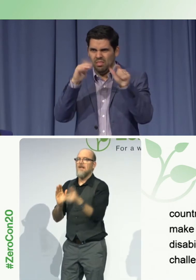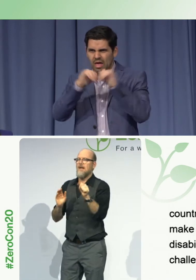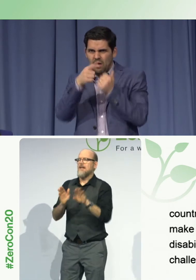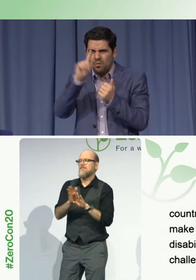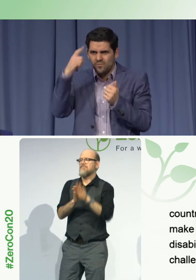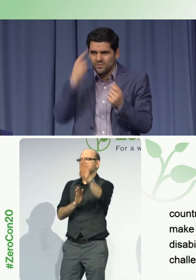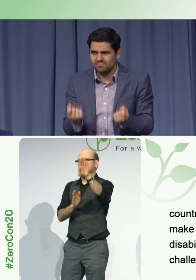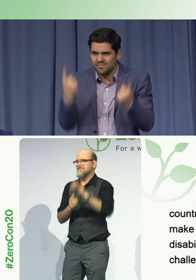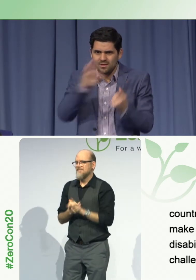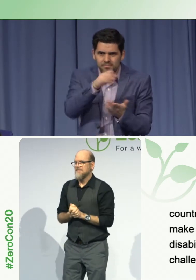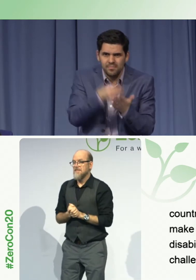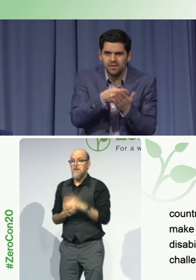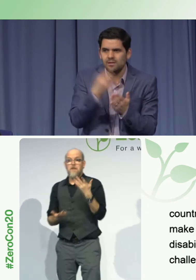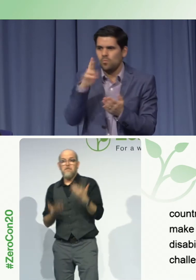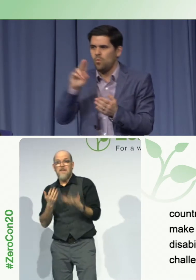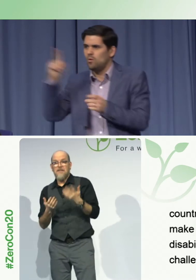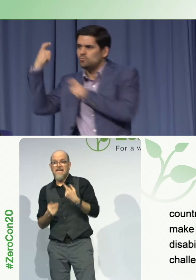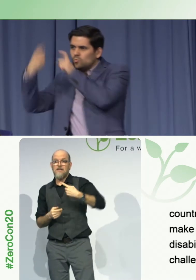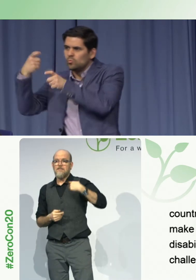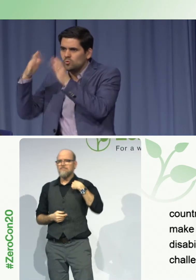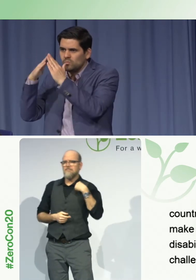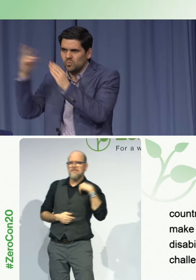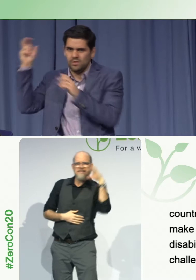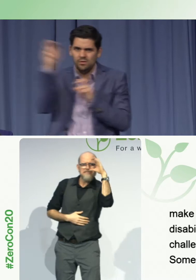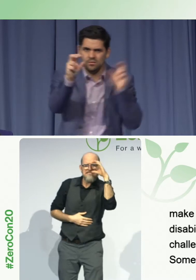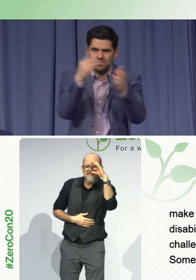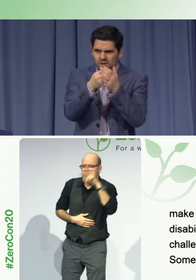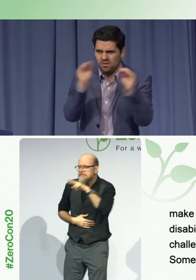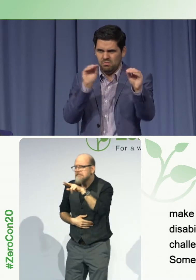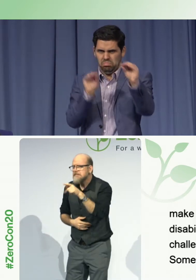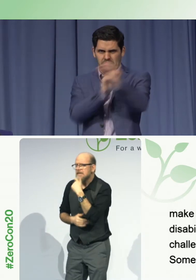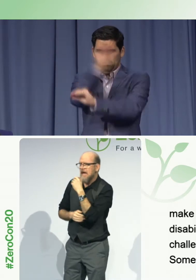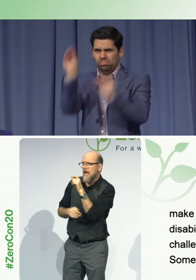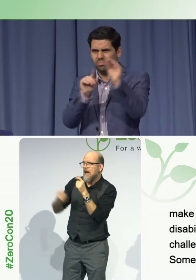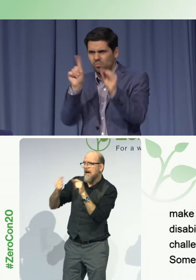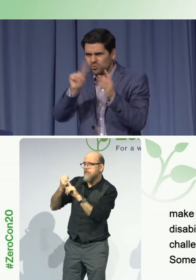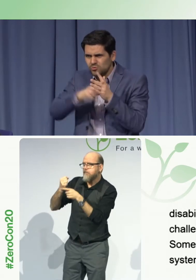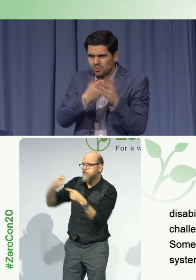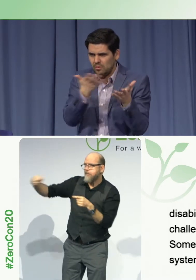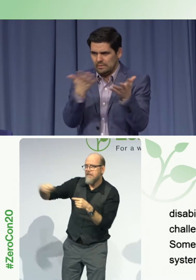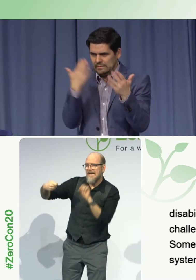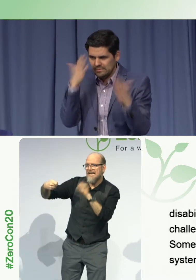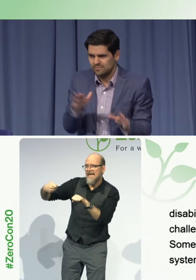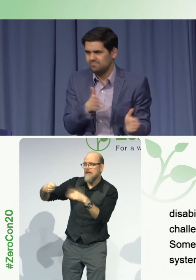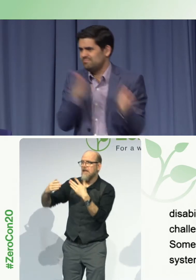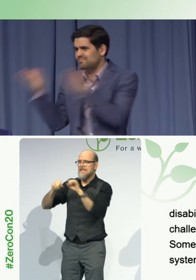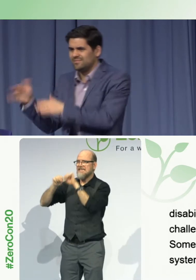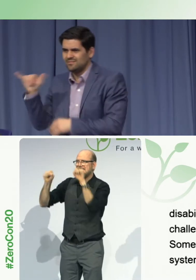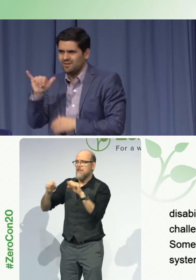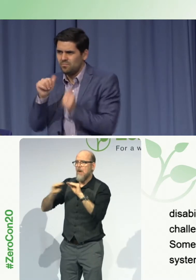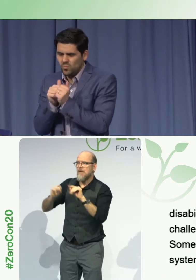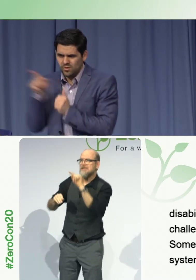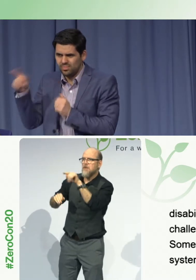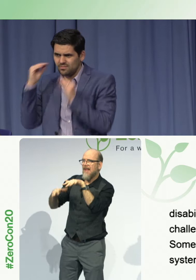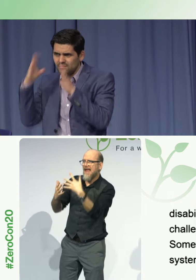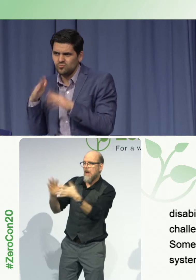Sometimes we might want to start by looking at the financial system of education and how money can be